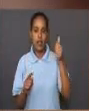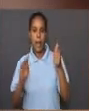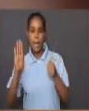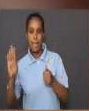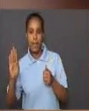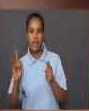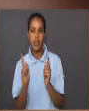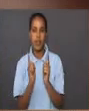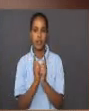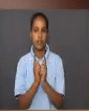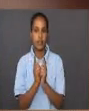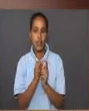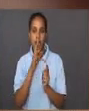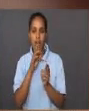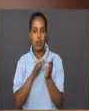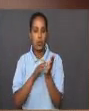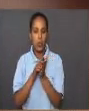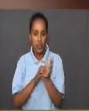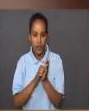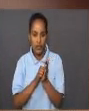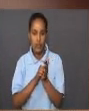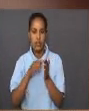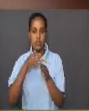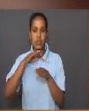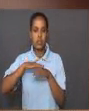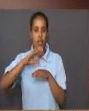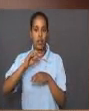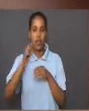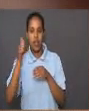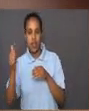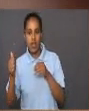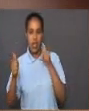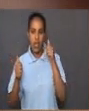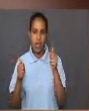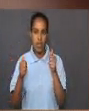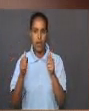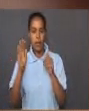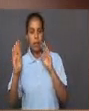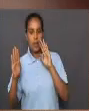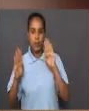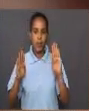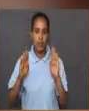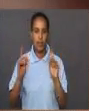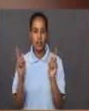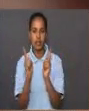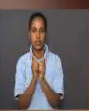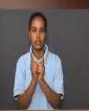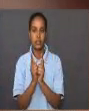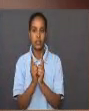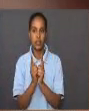When the A-B interactions are weaker than the AA and